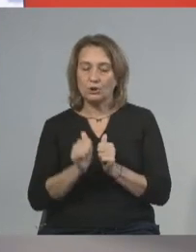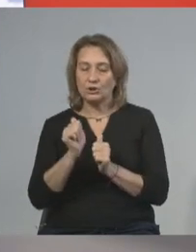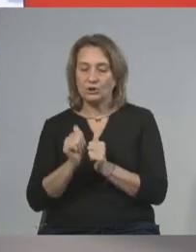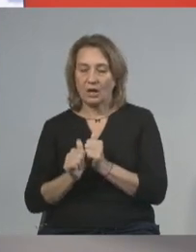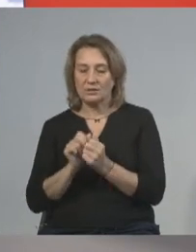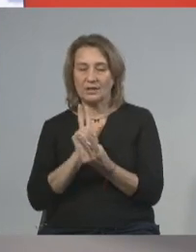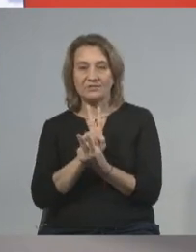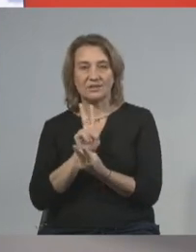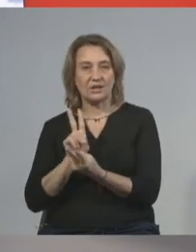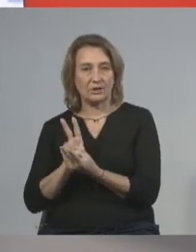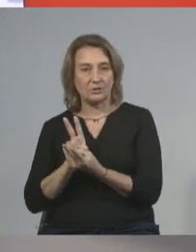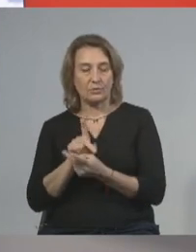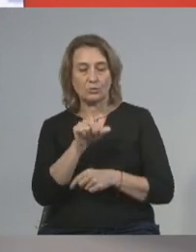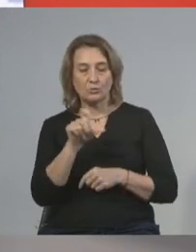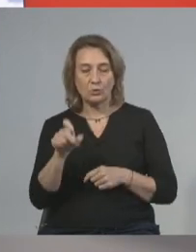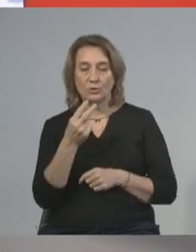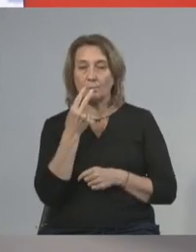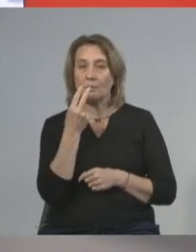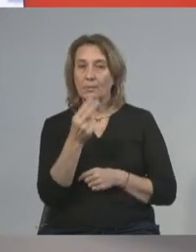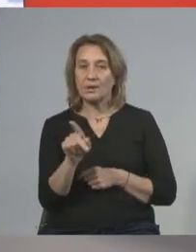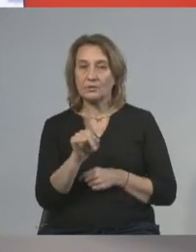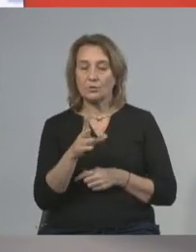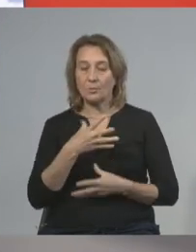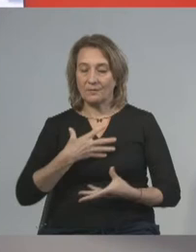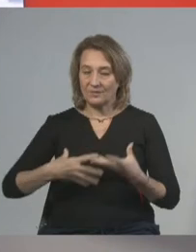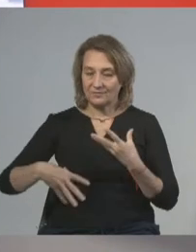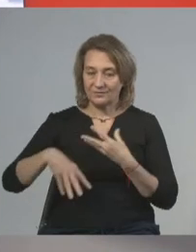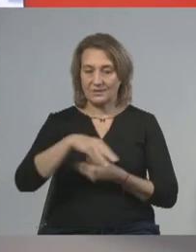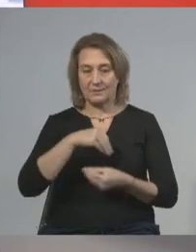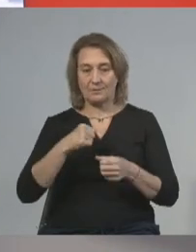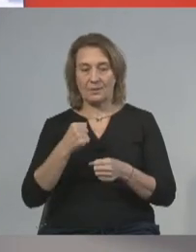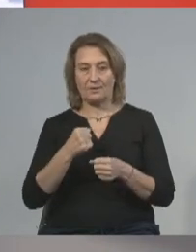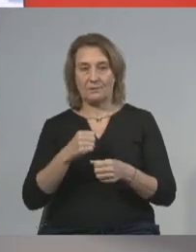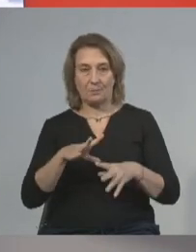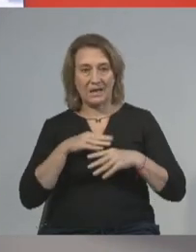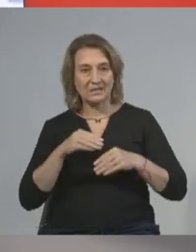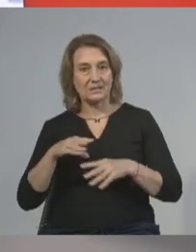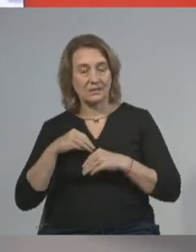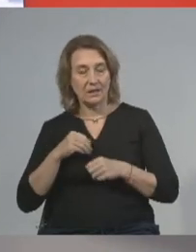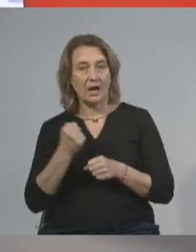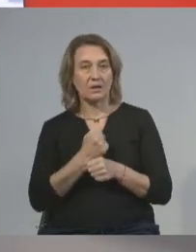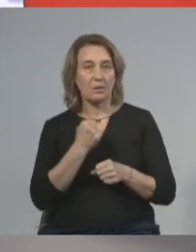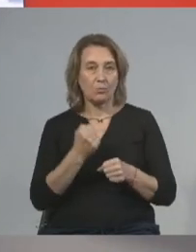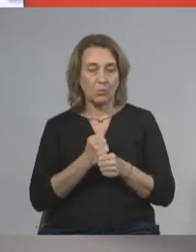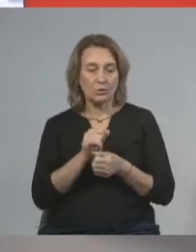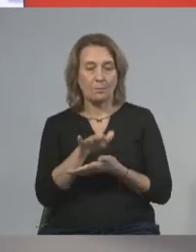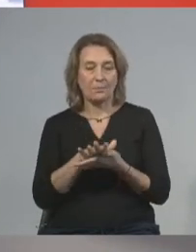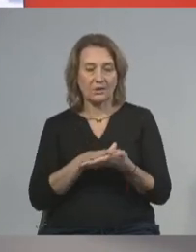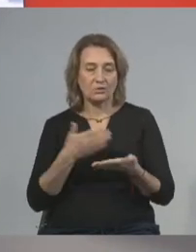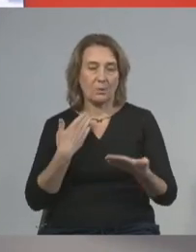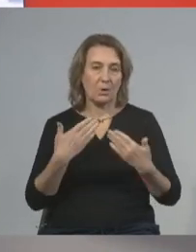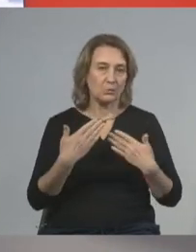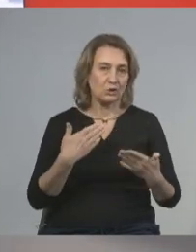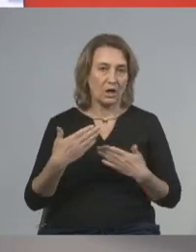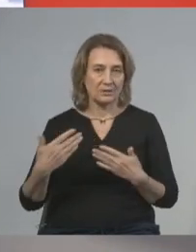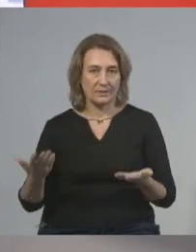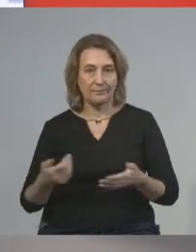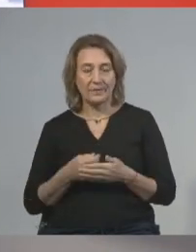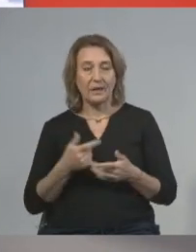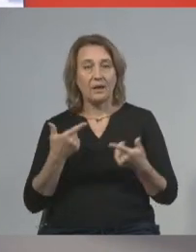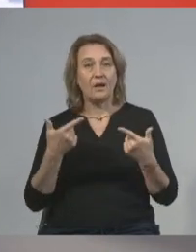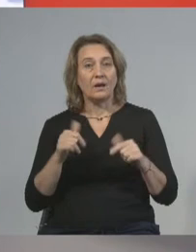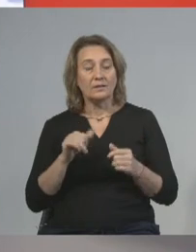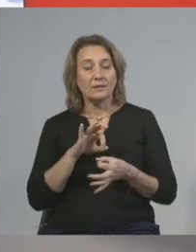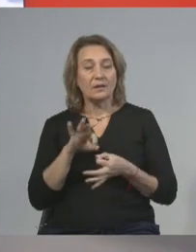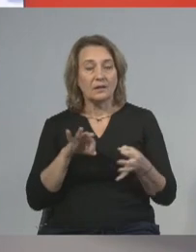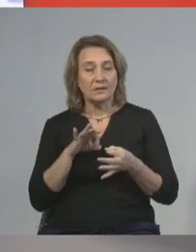so i would advise to have common meetings so people would show that we are working together we pre and we still